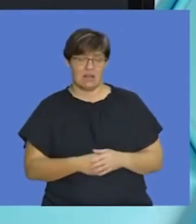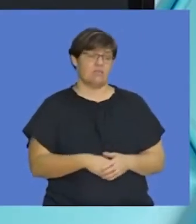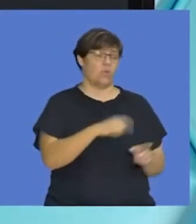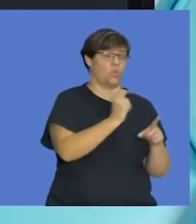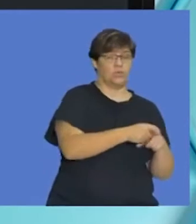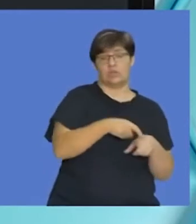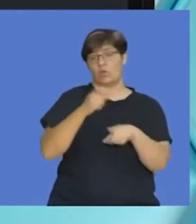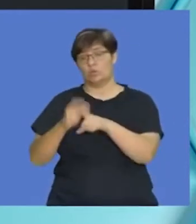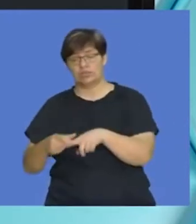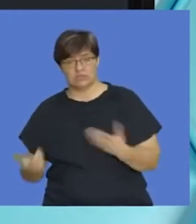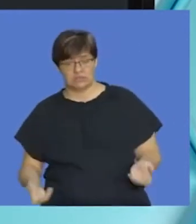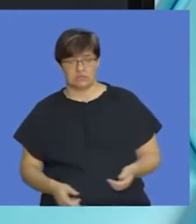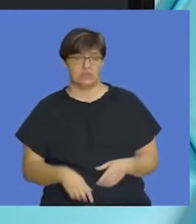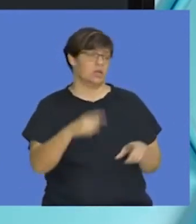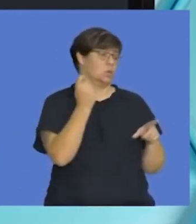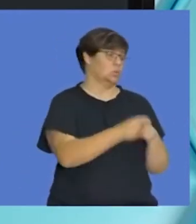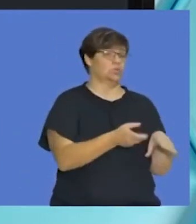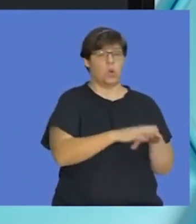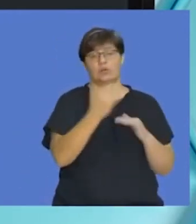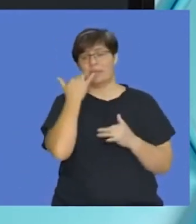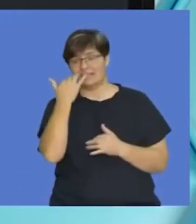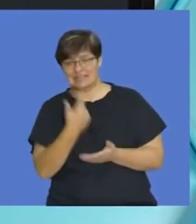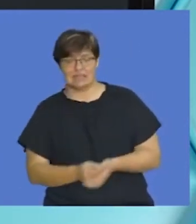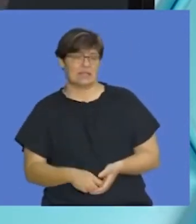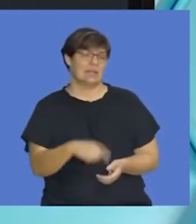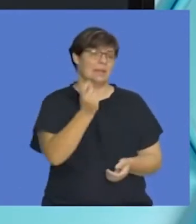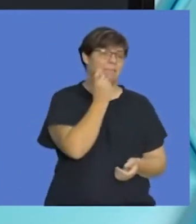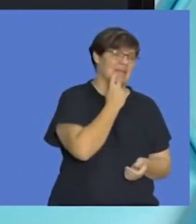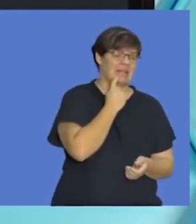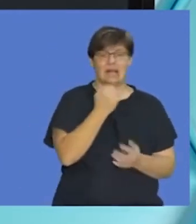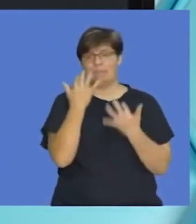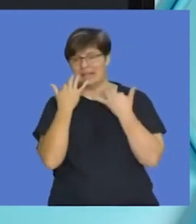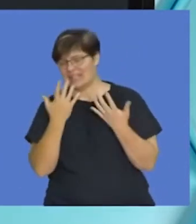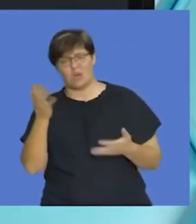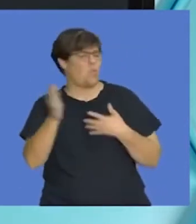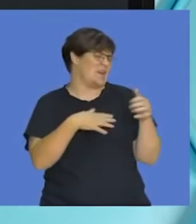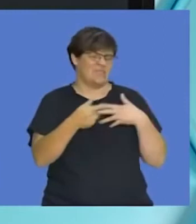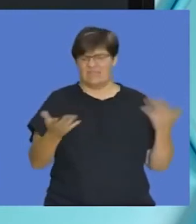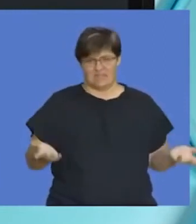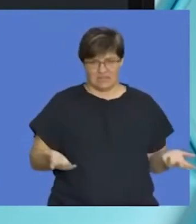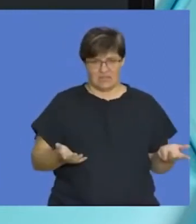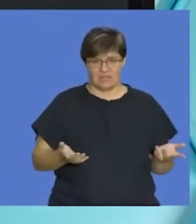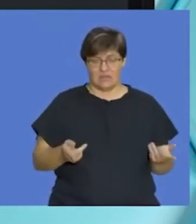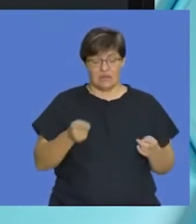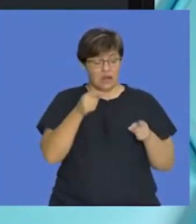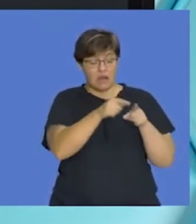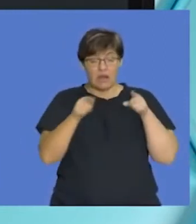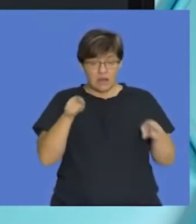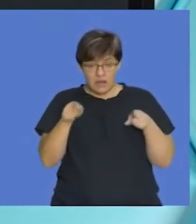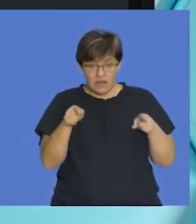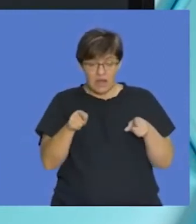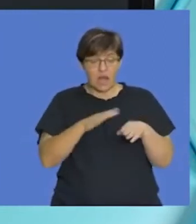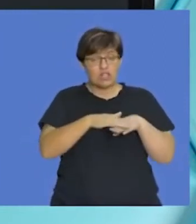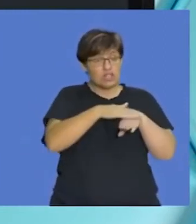metal, wood on wood, wood on plastic, metal on plastic, whatever, the